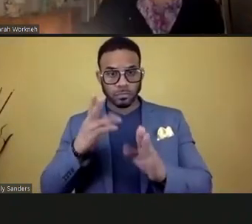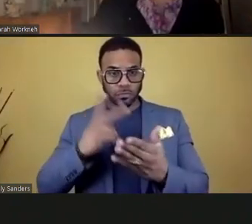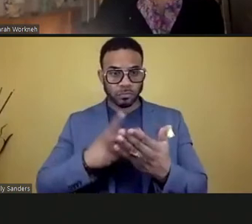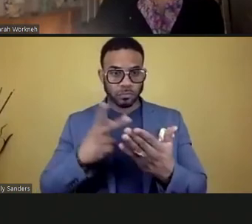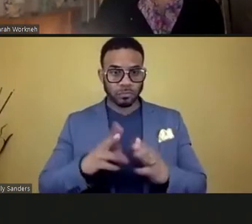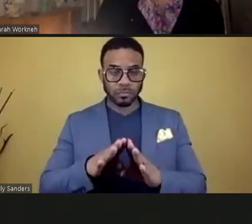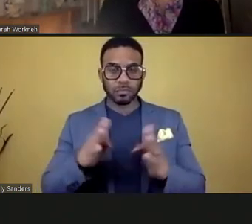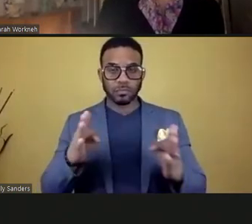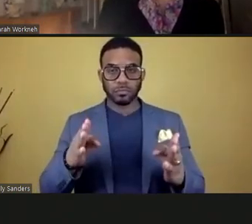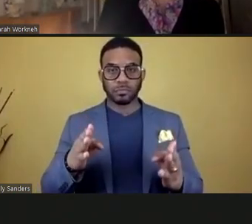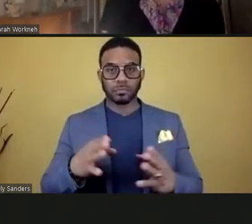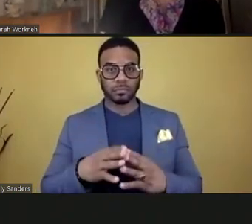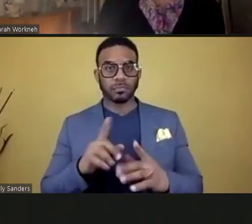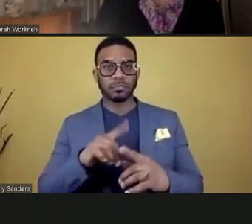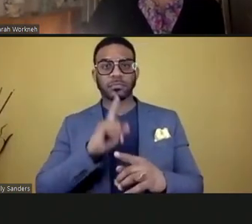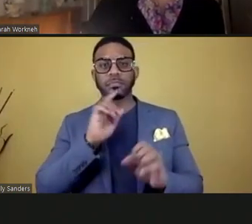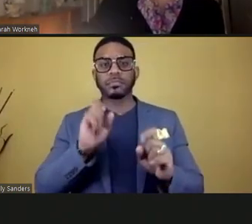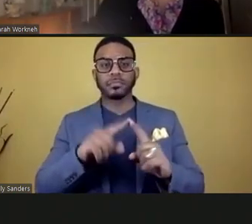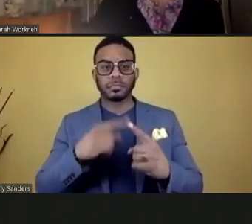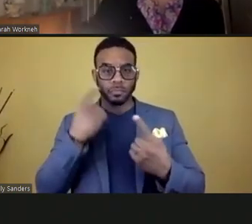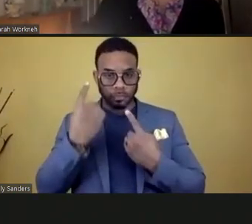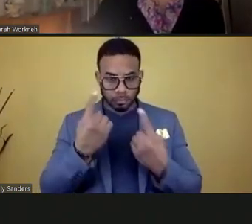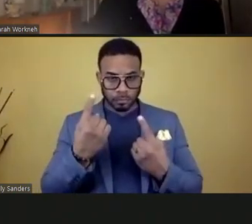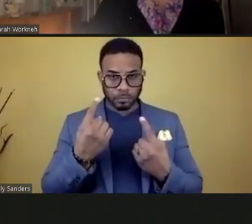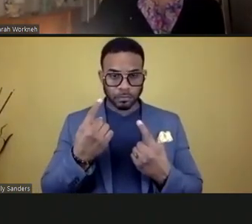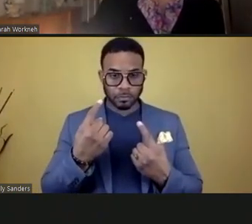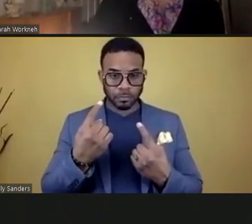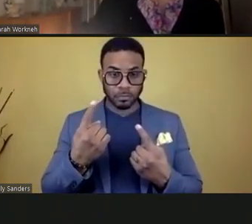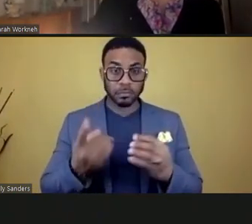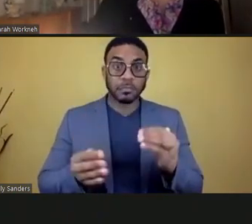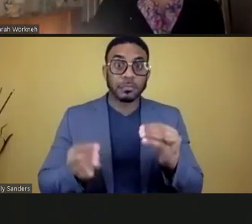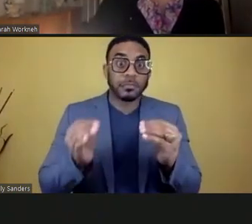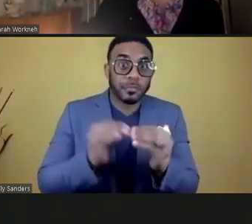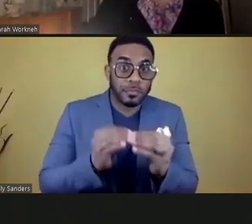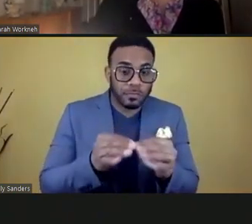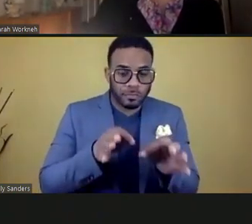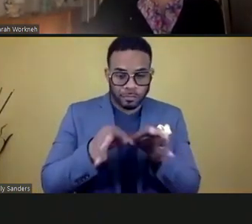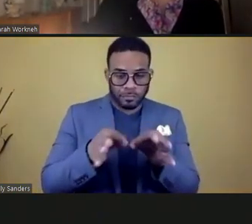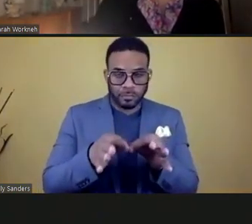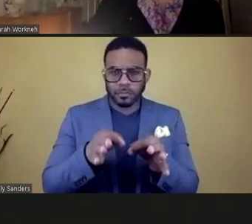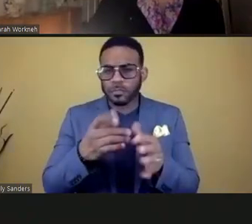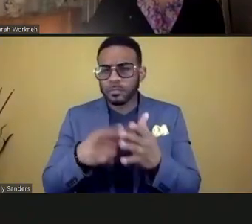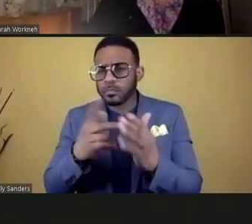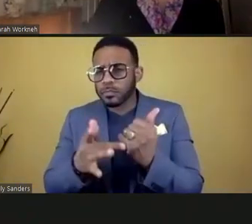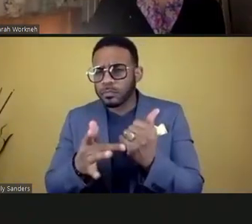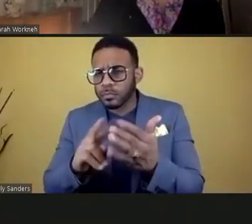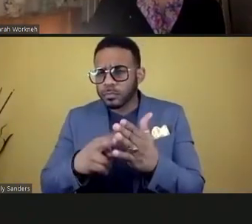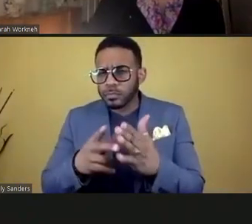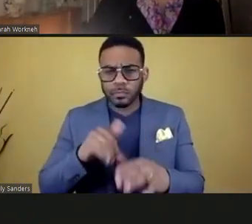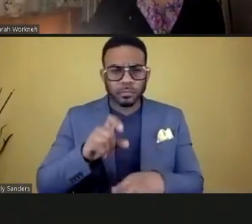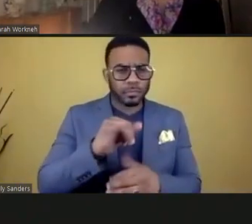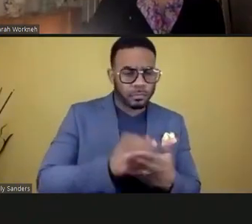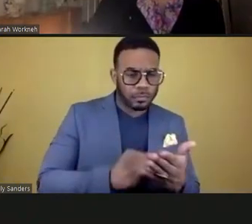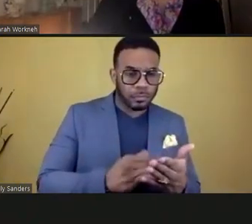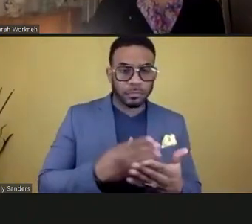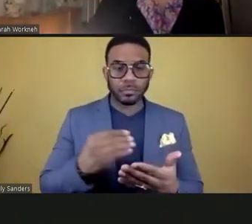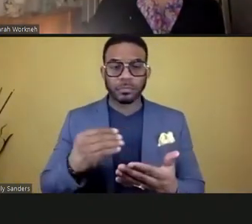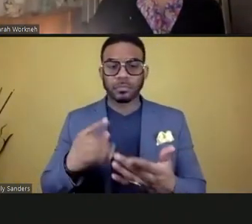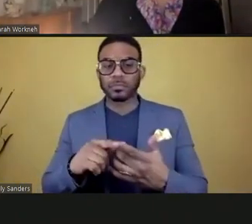up to be able to consider more definitions of what technology means in art, and